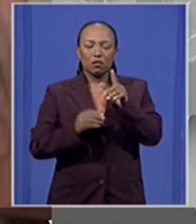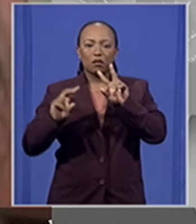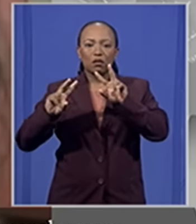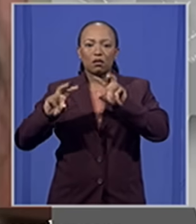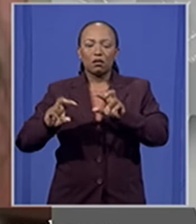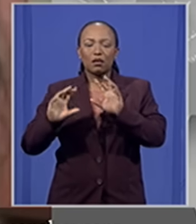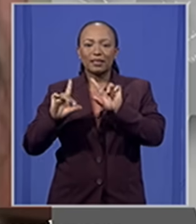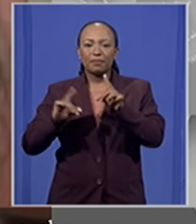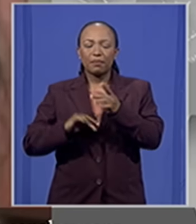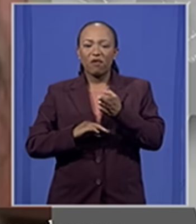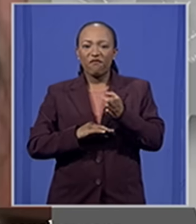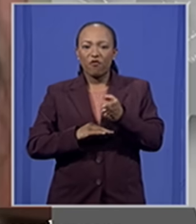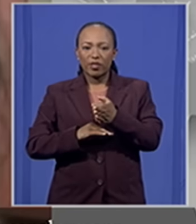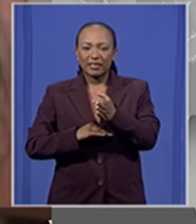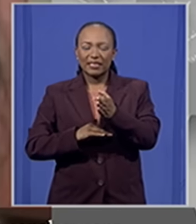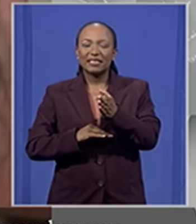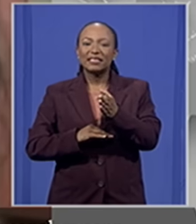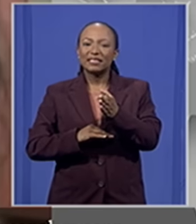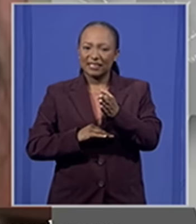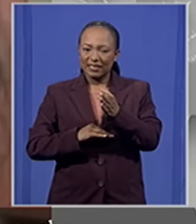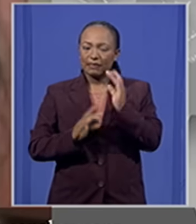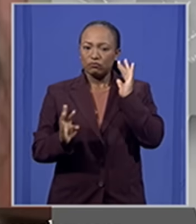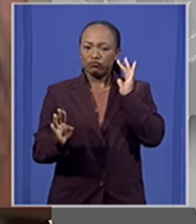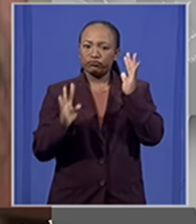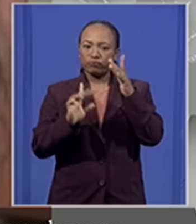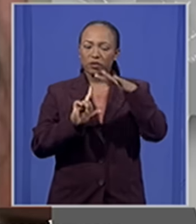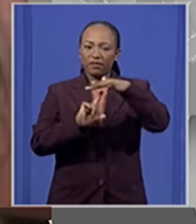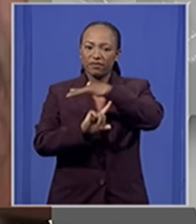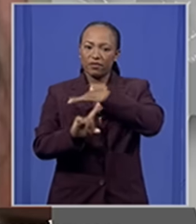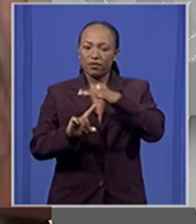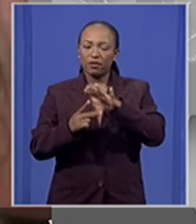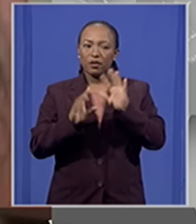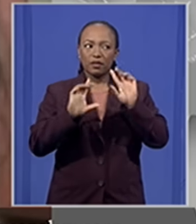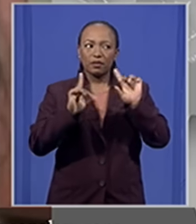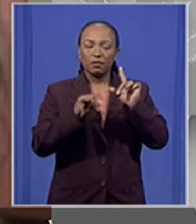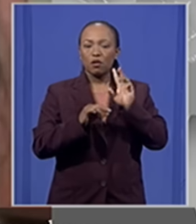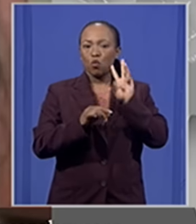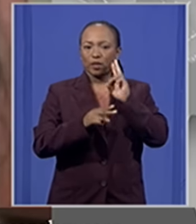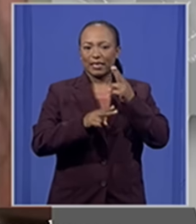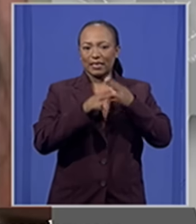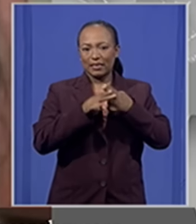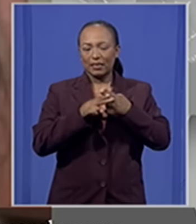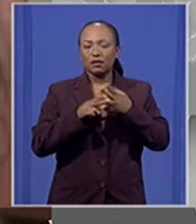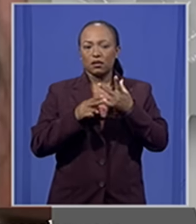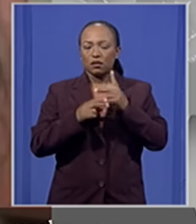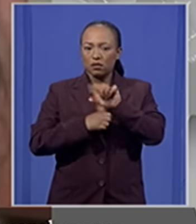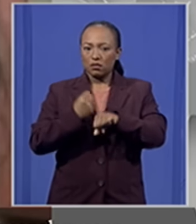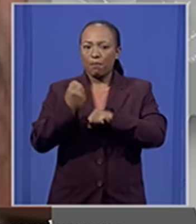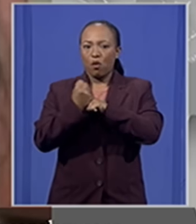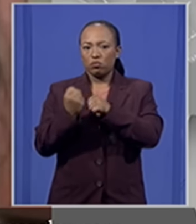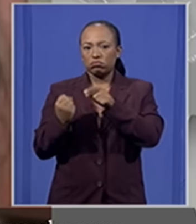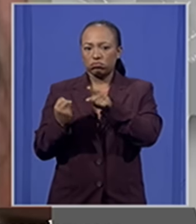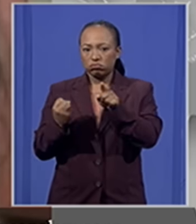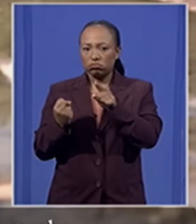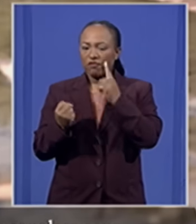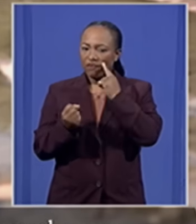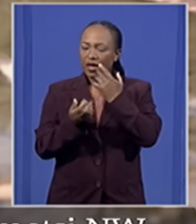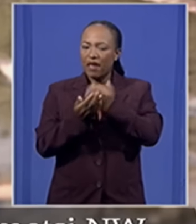Forestry, Fisheries and Environment, and the Department of Water and Sanitation provided support by providing necessary statements and